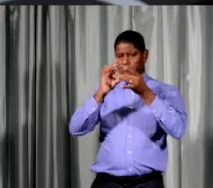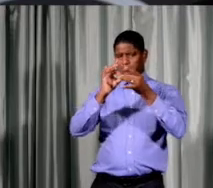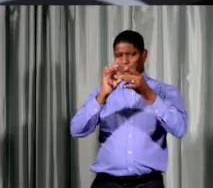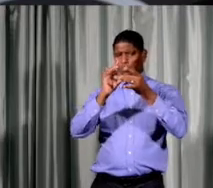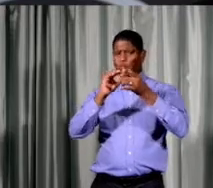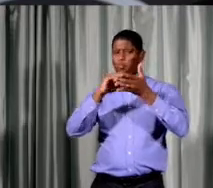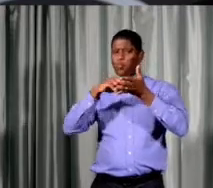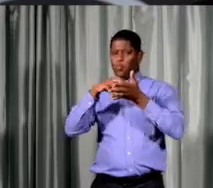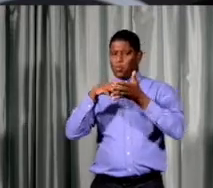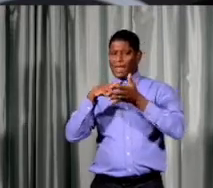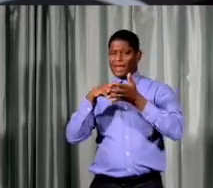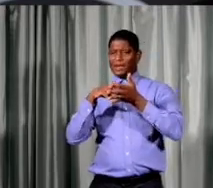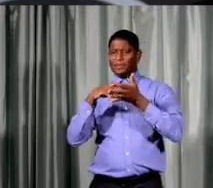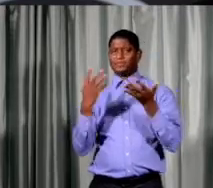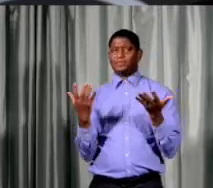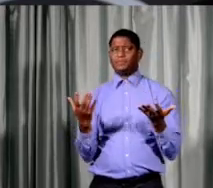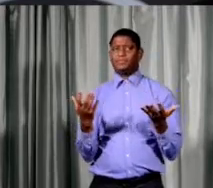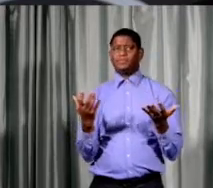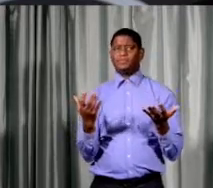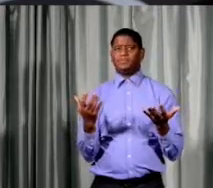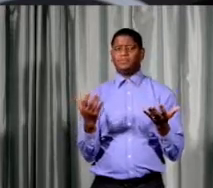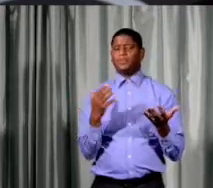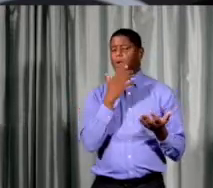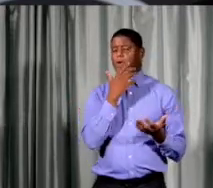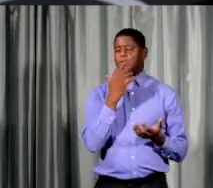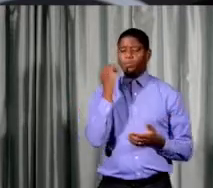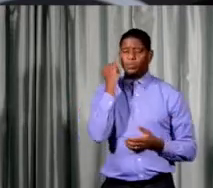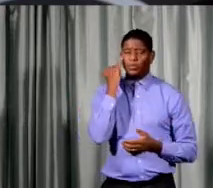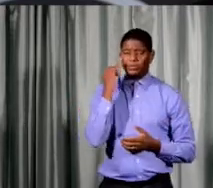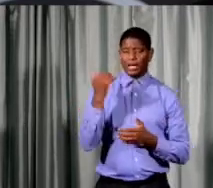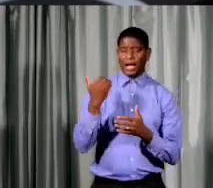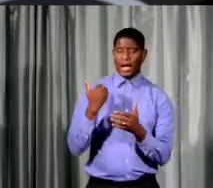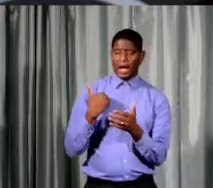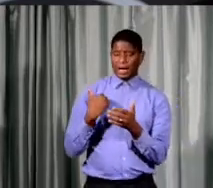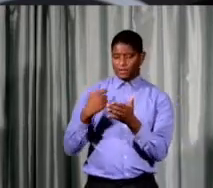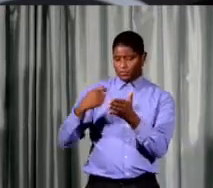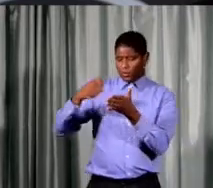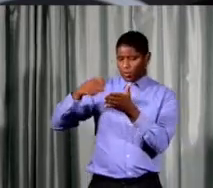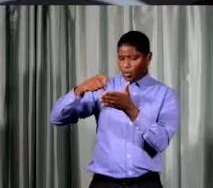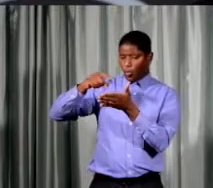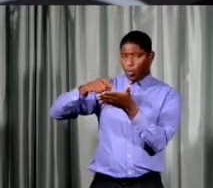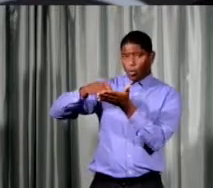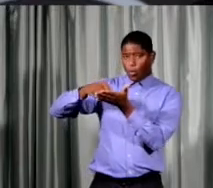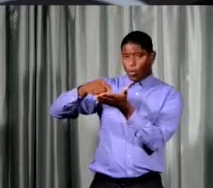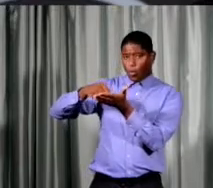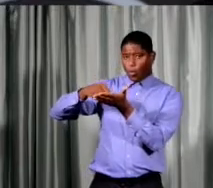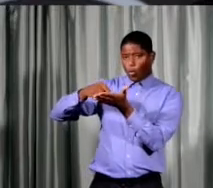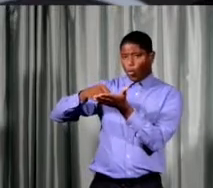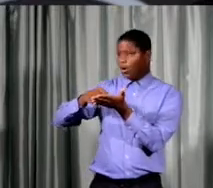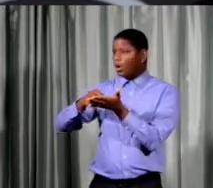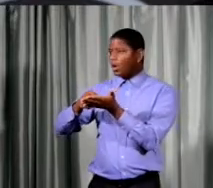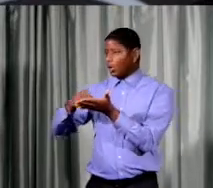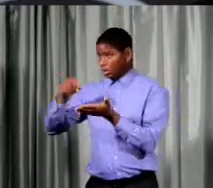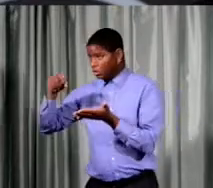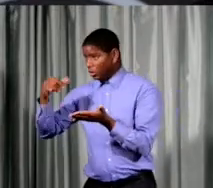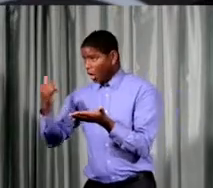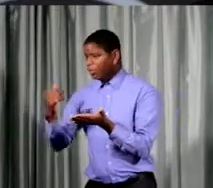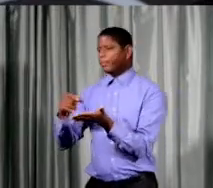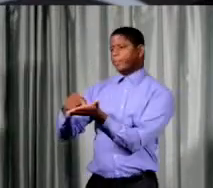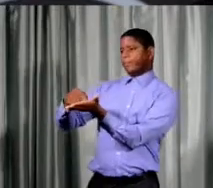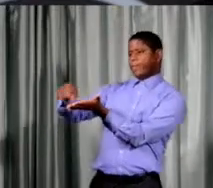Right? Your ability to pay your debts when they're due will determine if you are here next year.